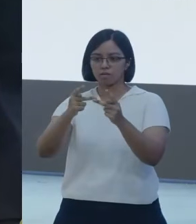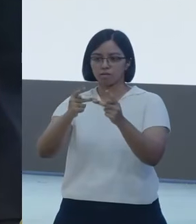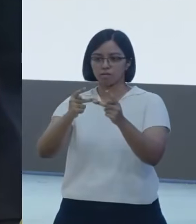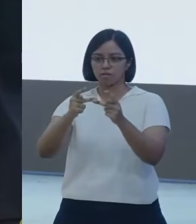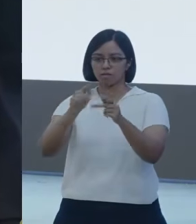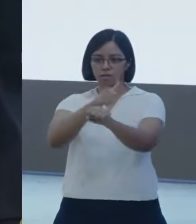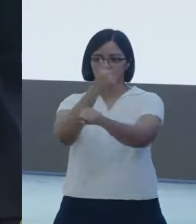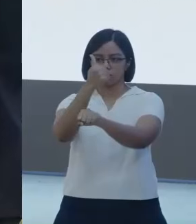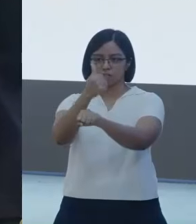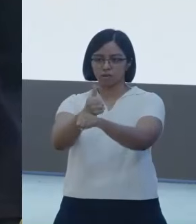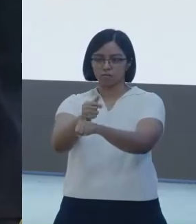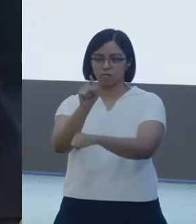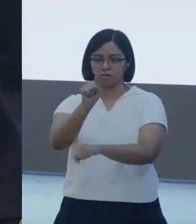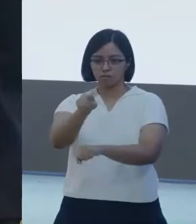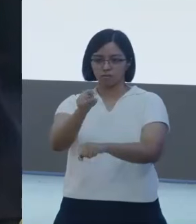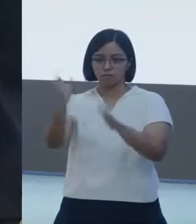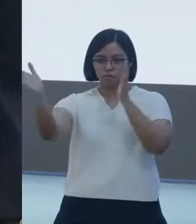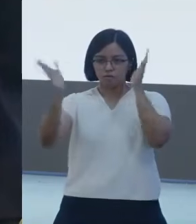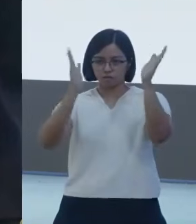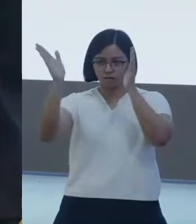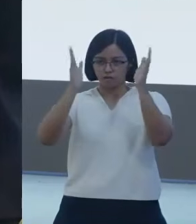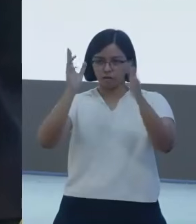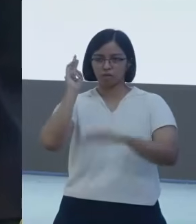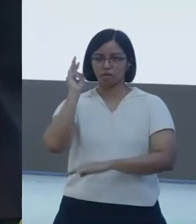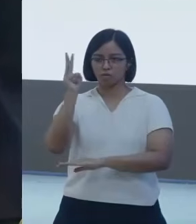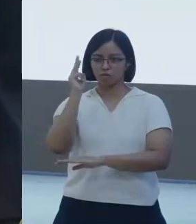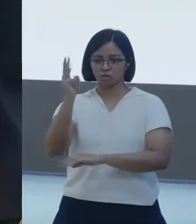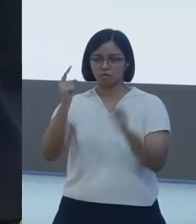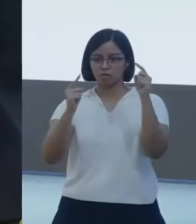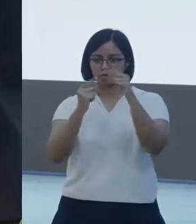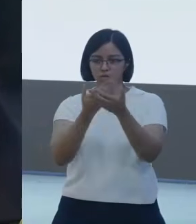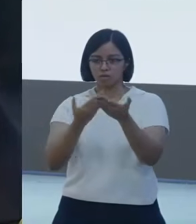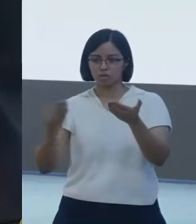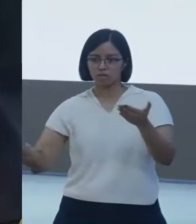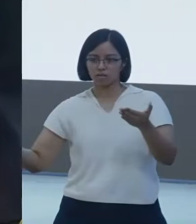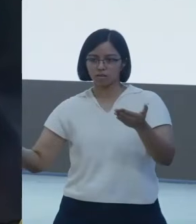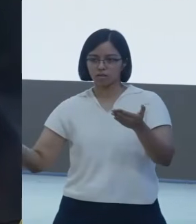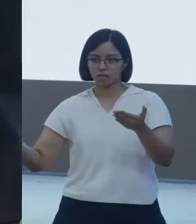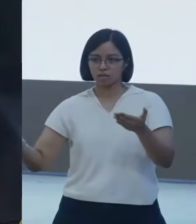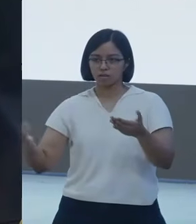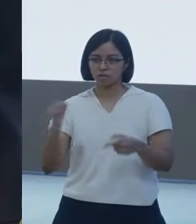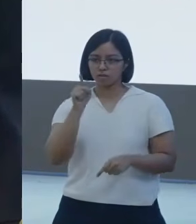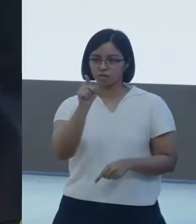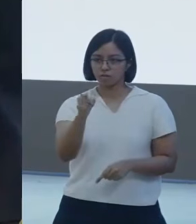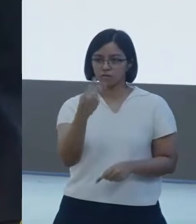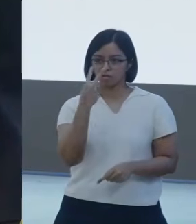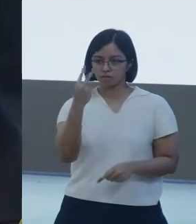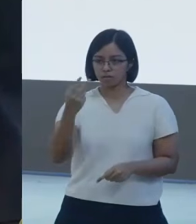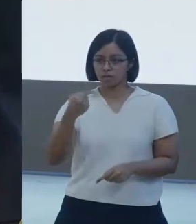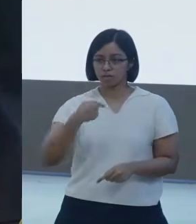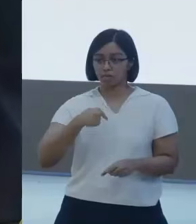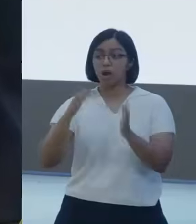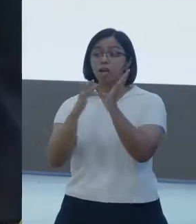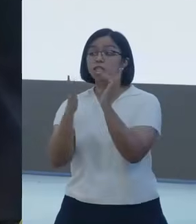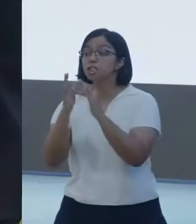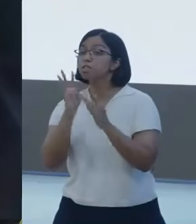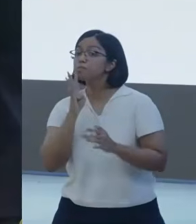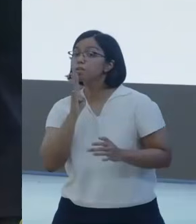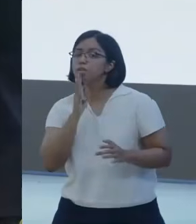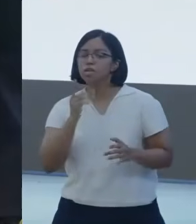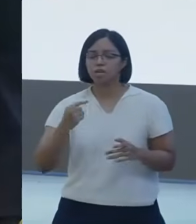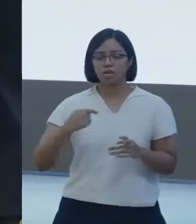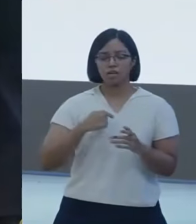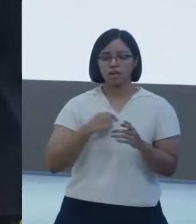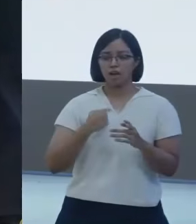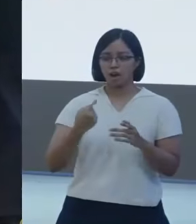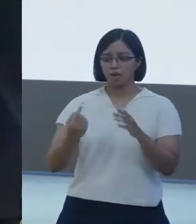you as a servant and witness to the things in which you have seen me, and to those in which I will appear to